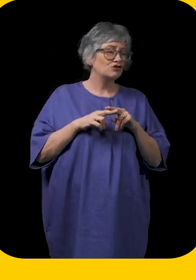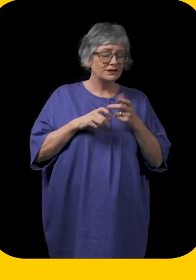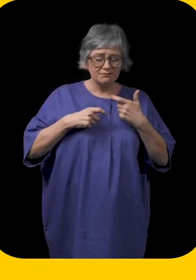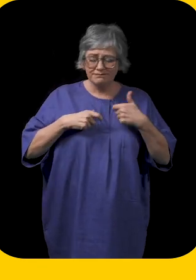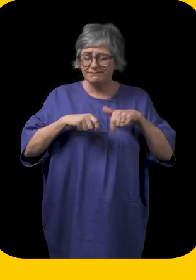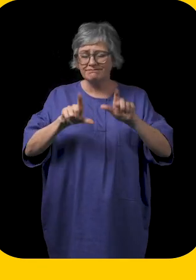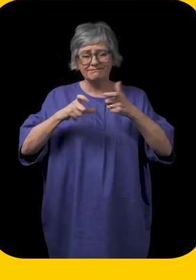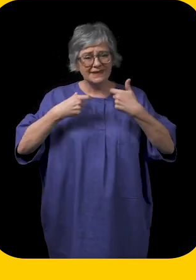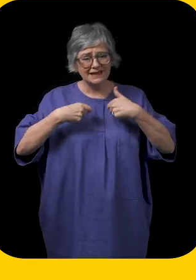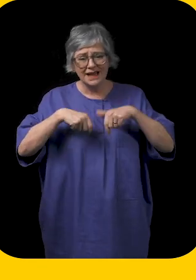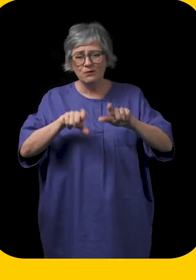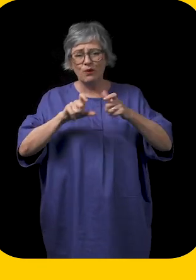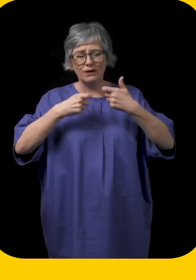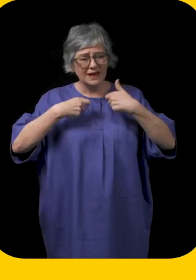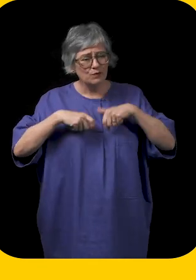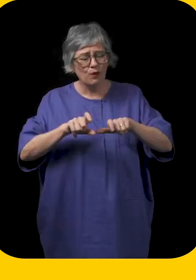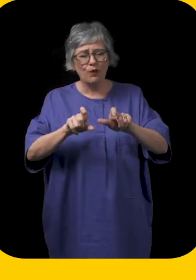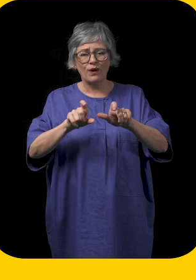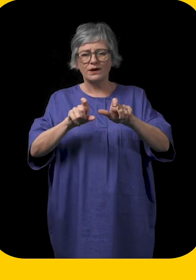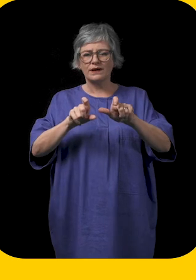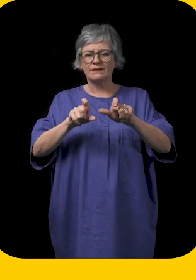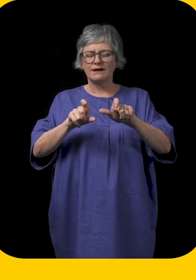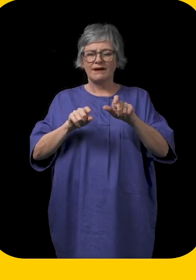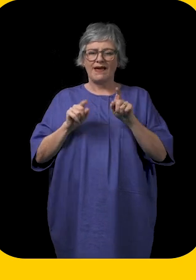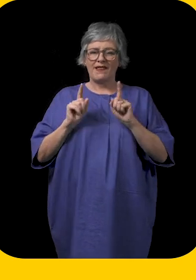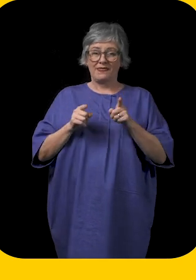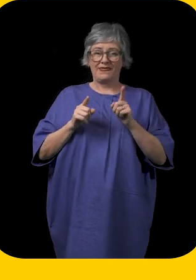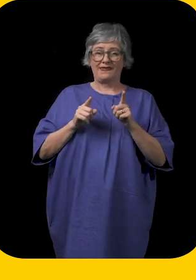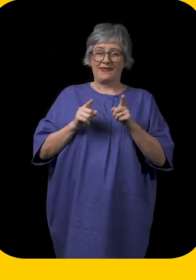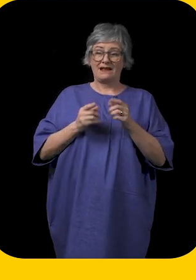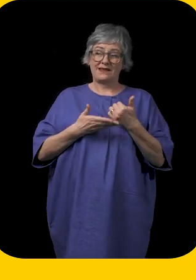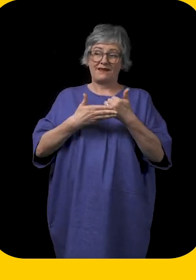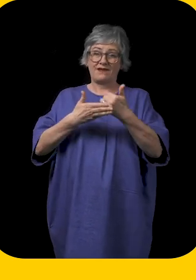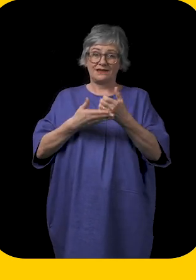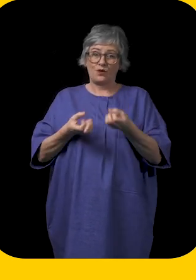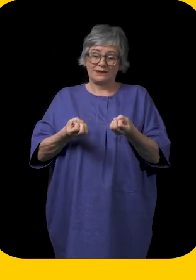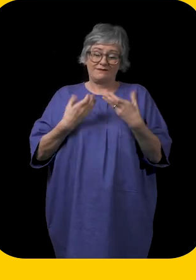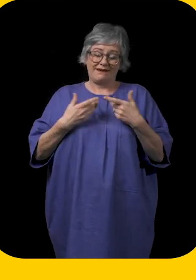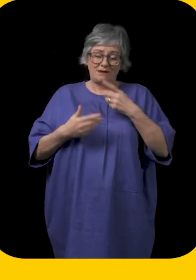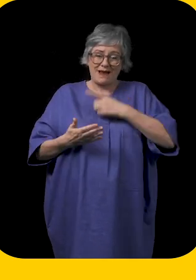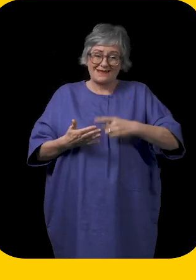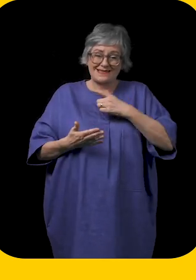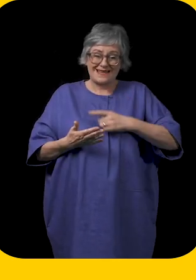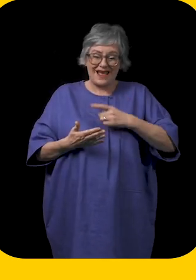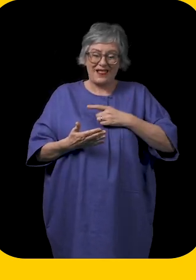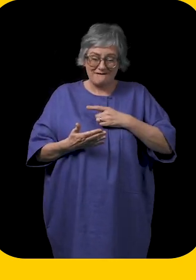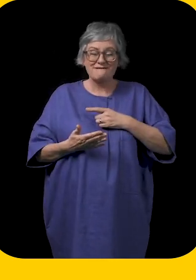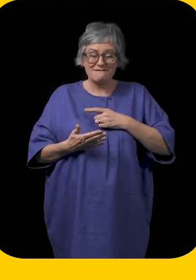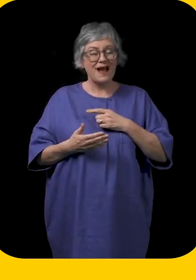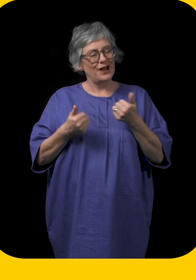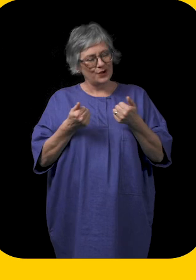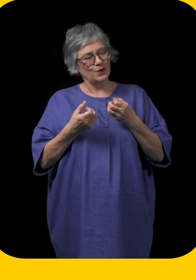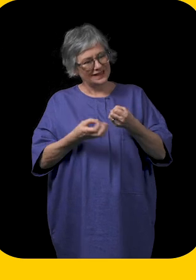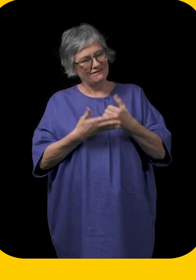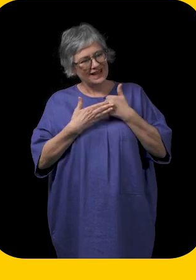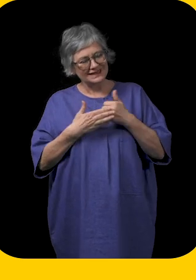just, just kept kind of going. So I guess that's probably the advice I would have given myself.